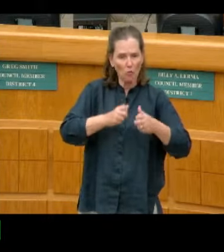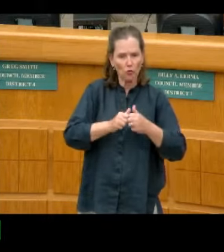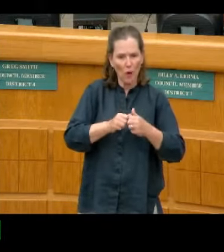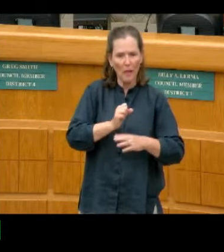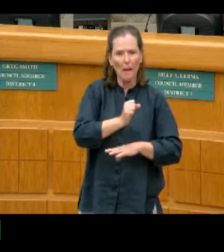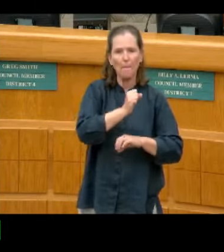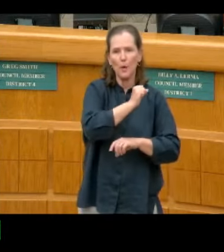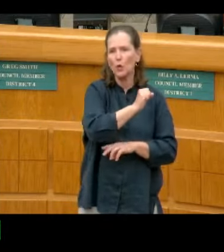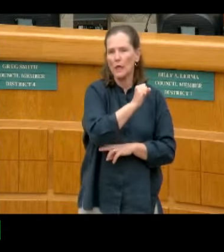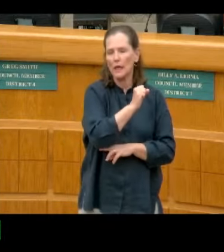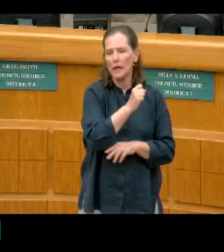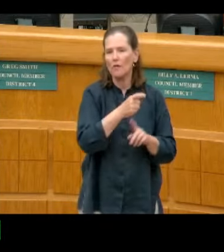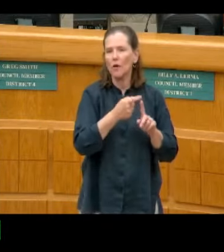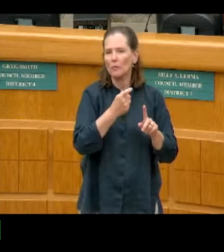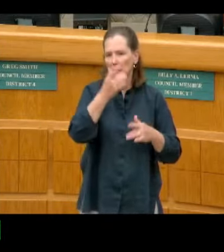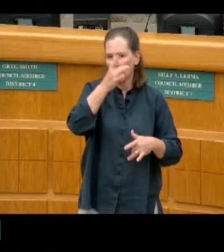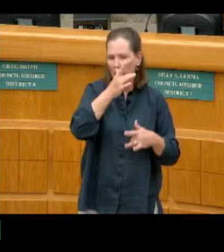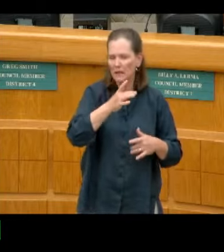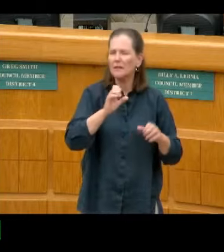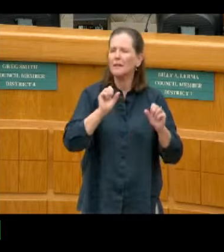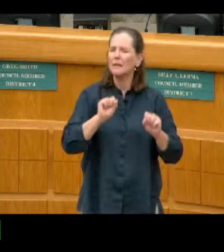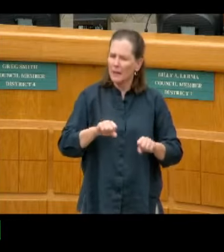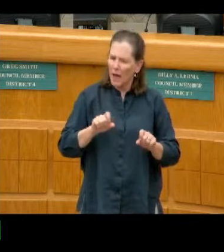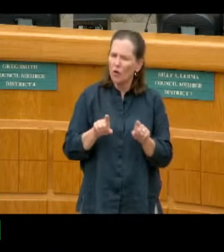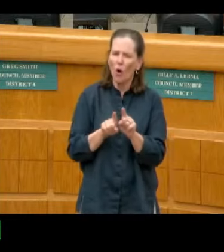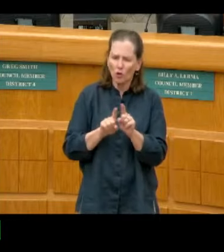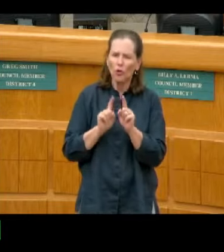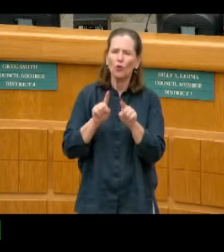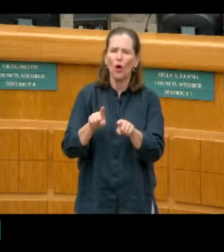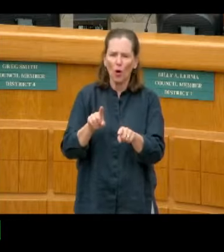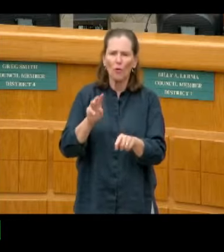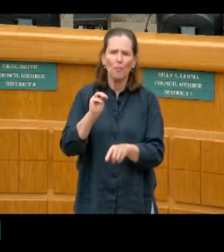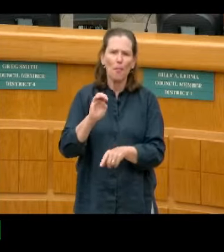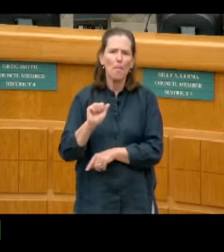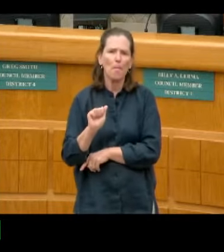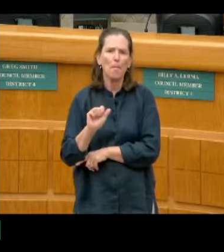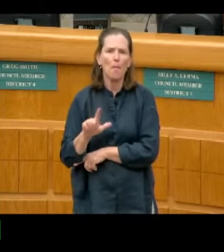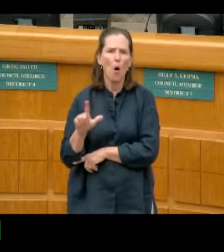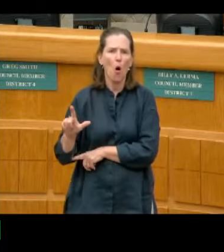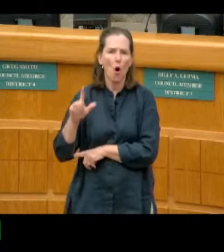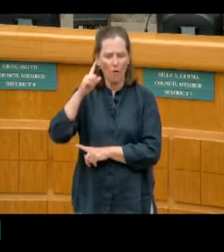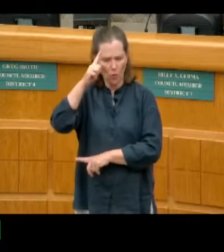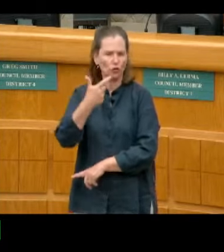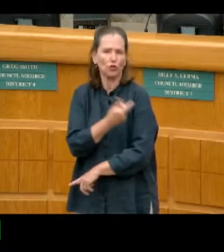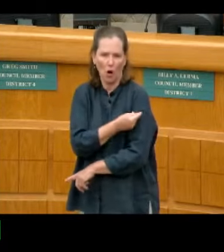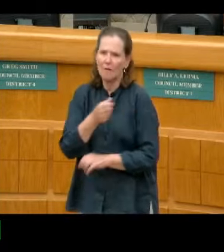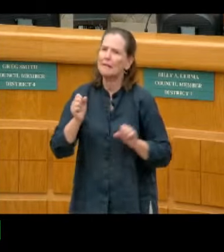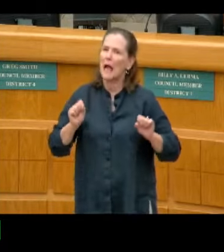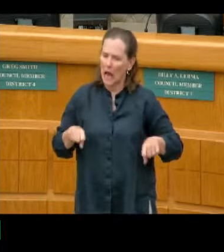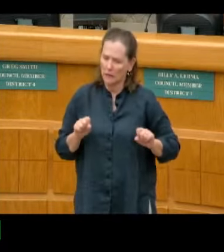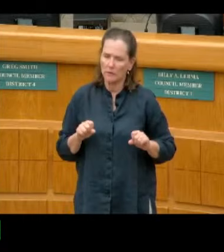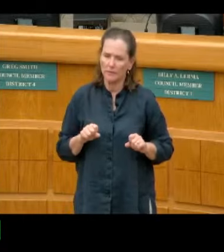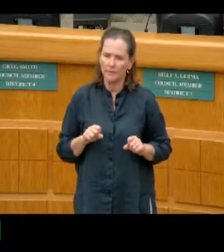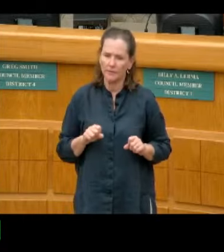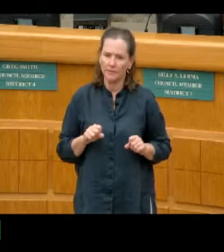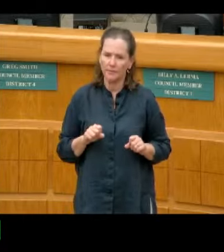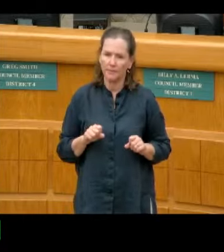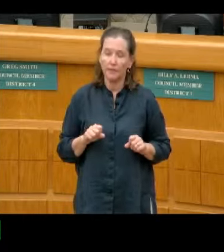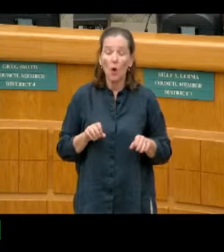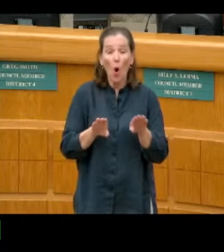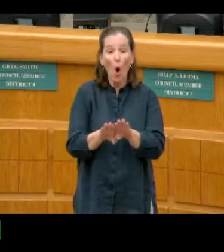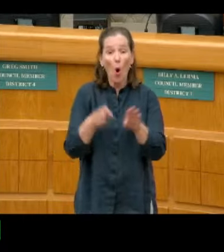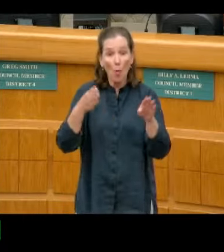County Health District has also opened the Greenwood Senior Center as another open vaccine site. The Greenwood Senior Center is open